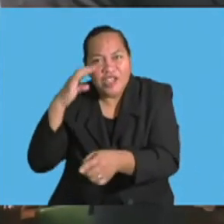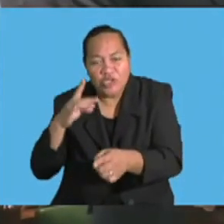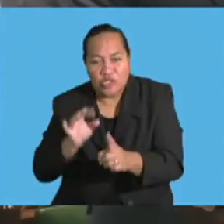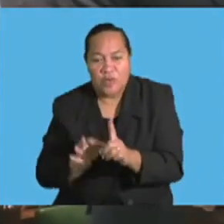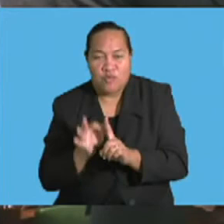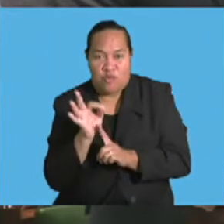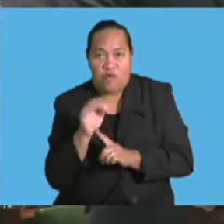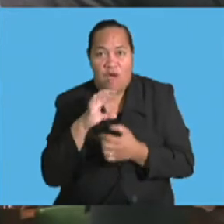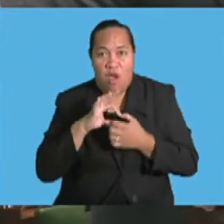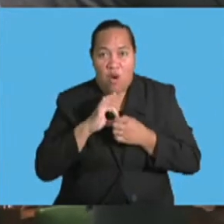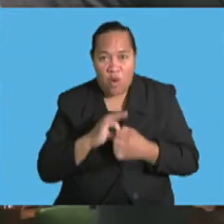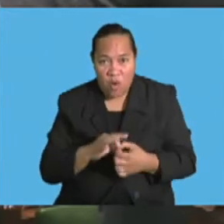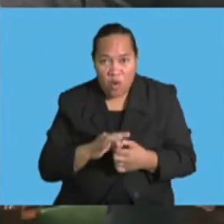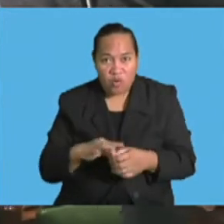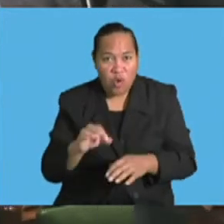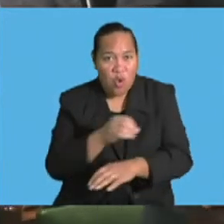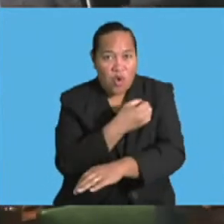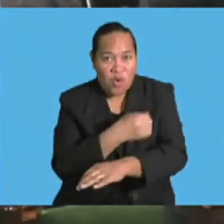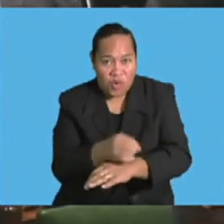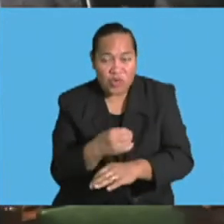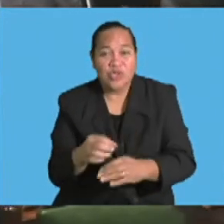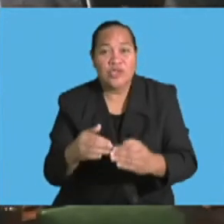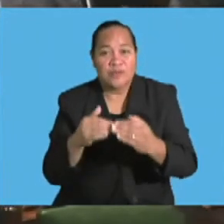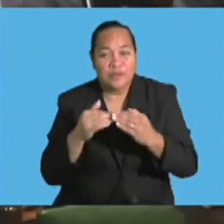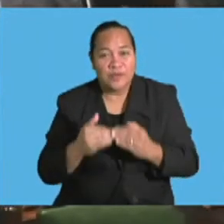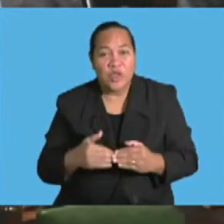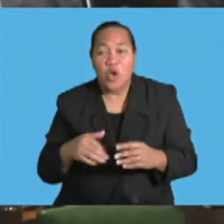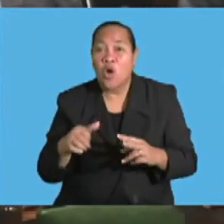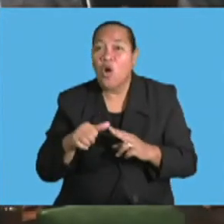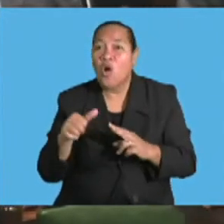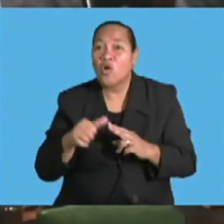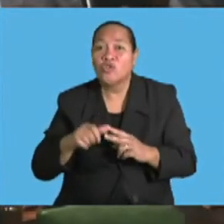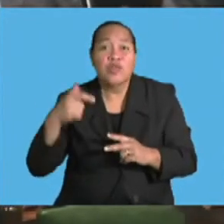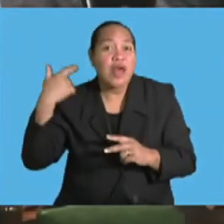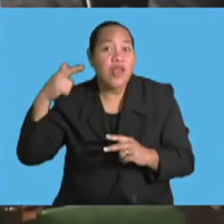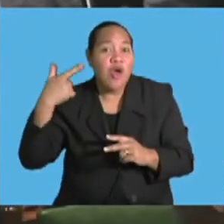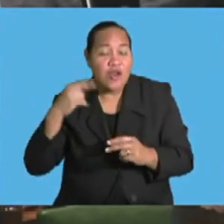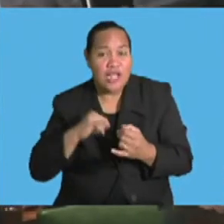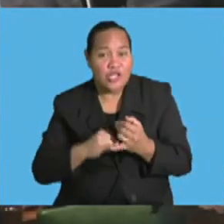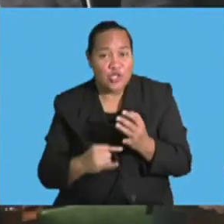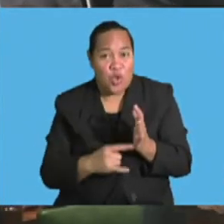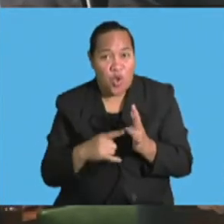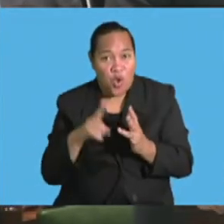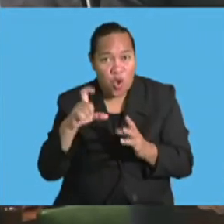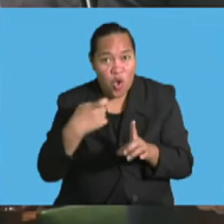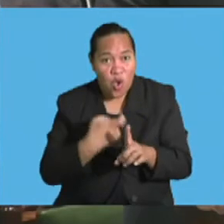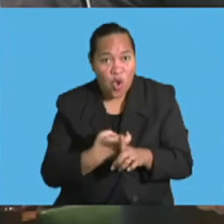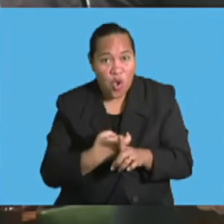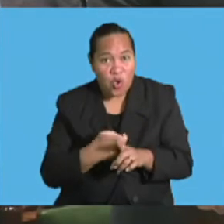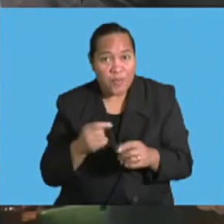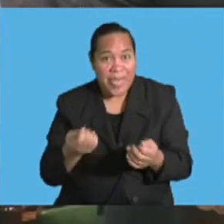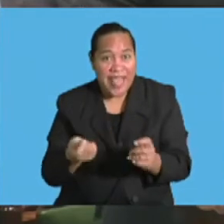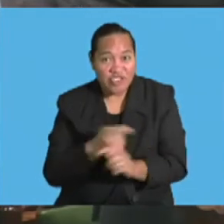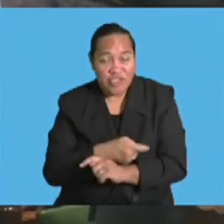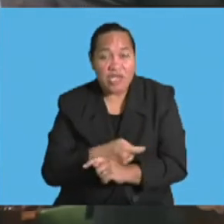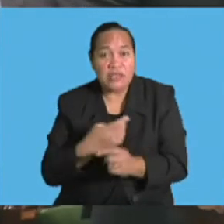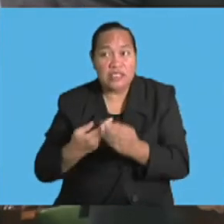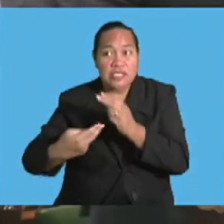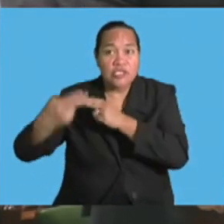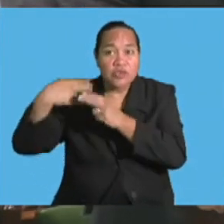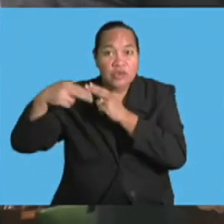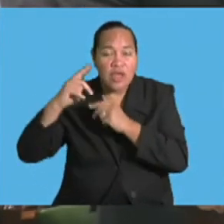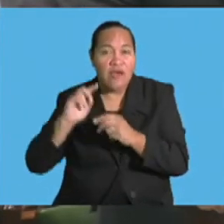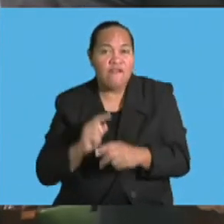oceans. Our Green Bond launch at the London Stock Exchange by the Honourable Prime Minister last year made history as the first to be issued by an